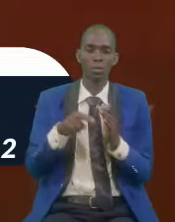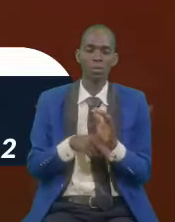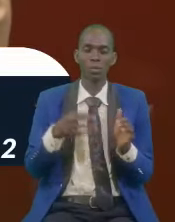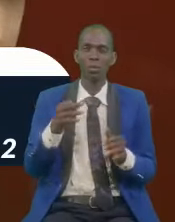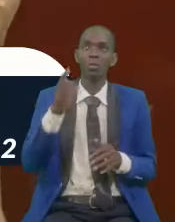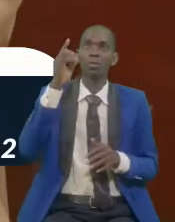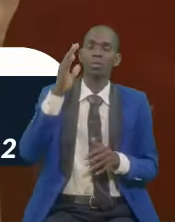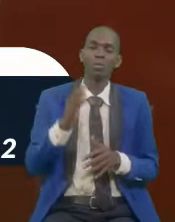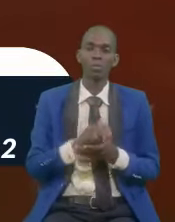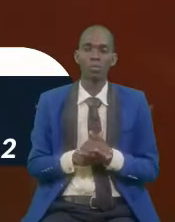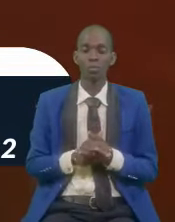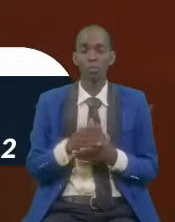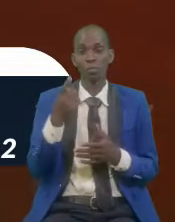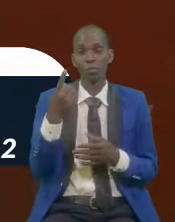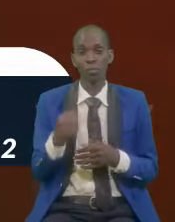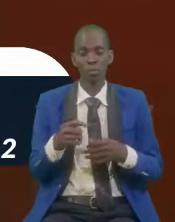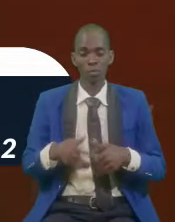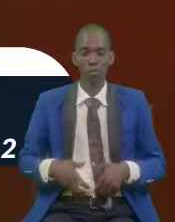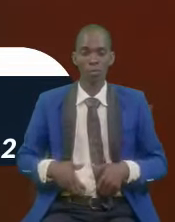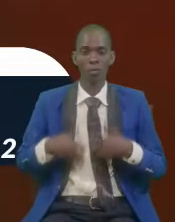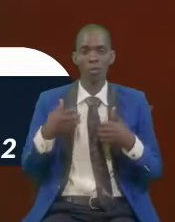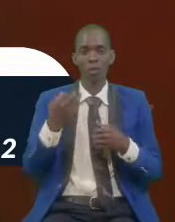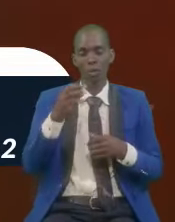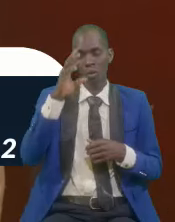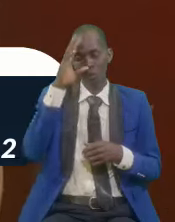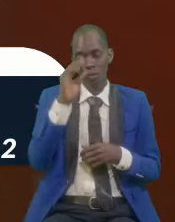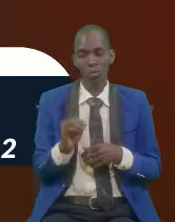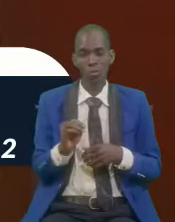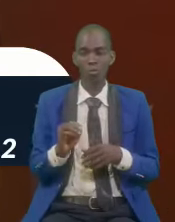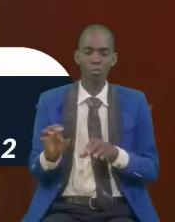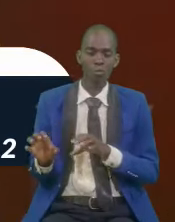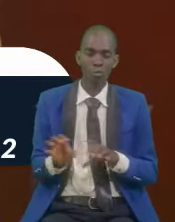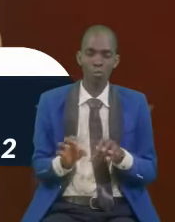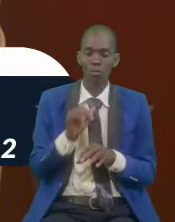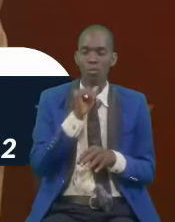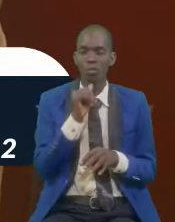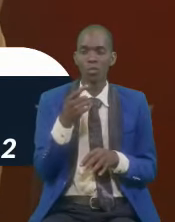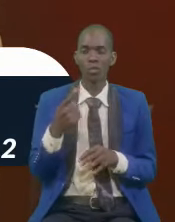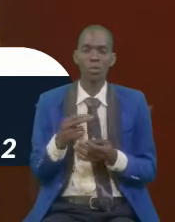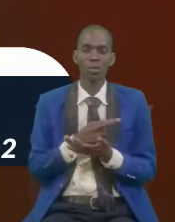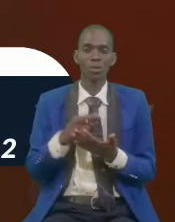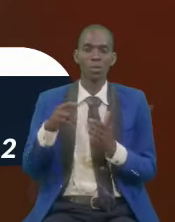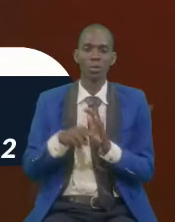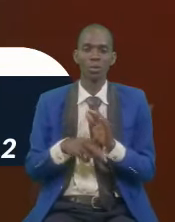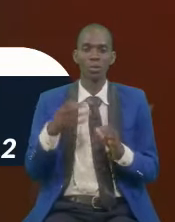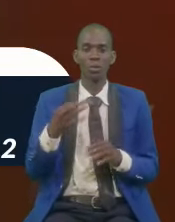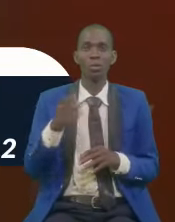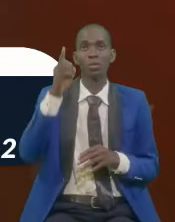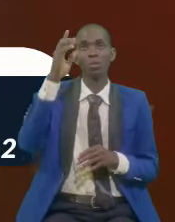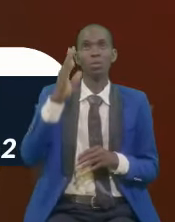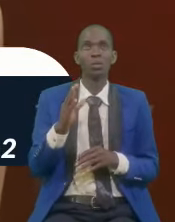God. The wrath of man worketh not the righteousness of God